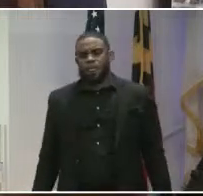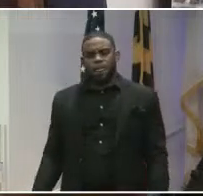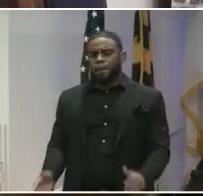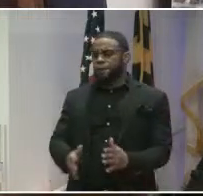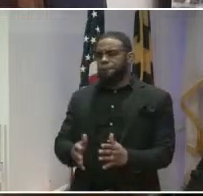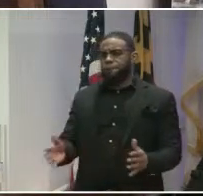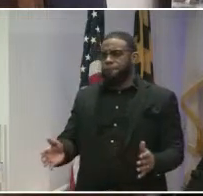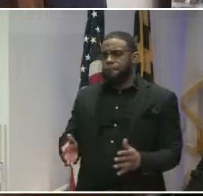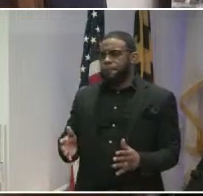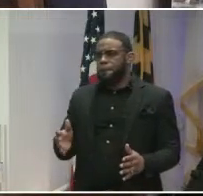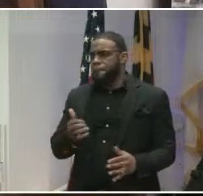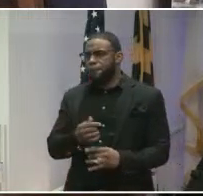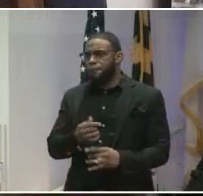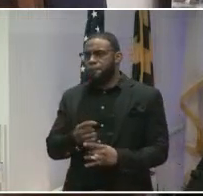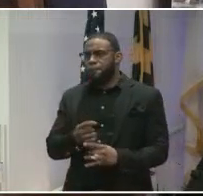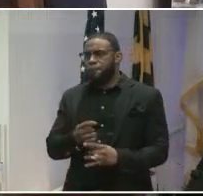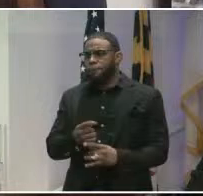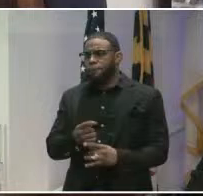answer by and by.